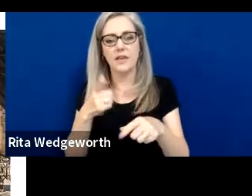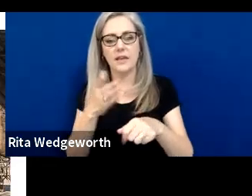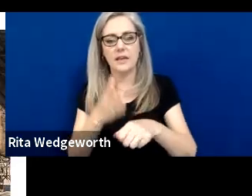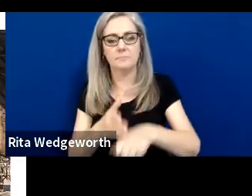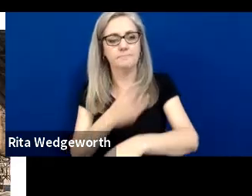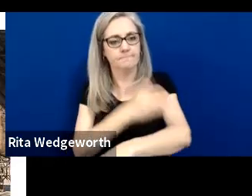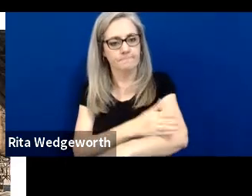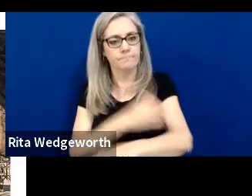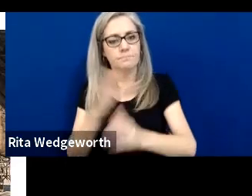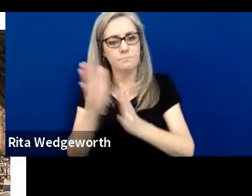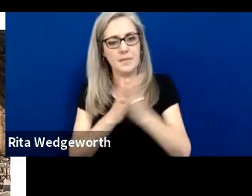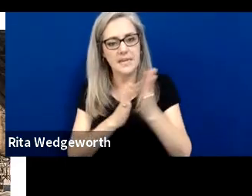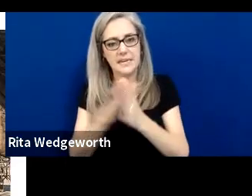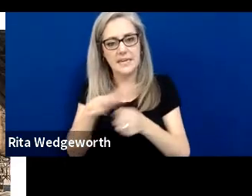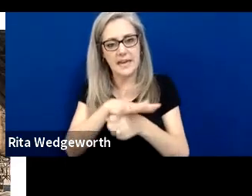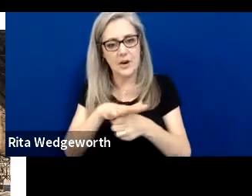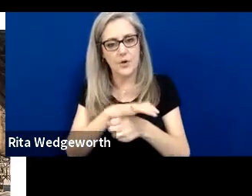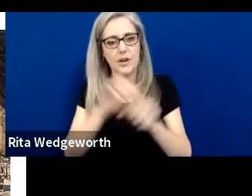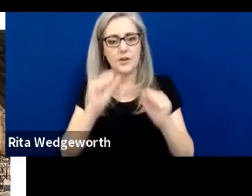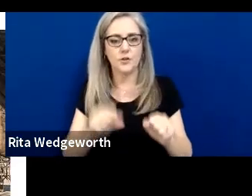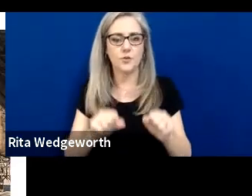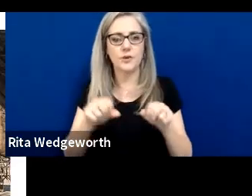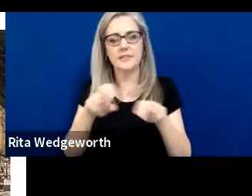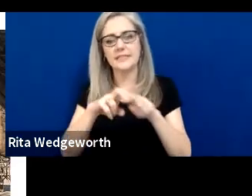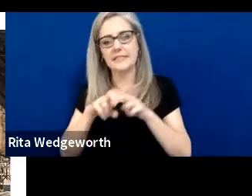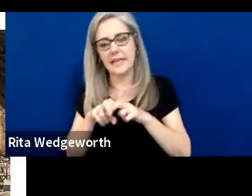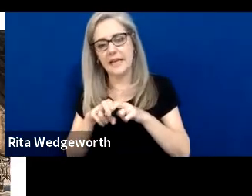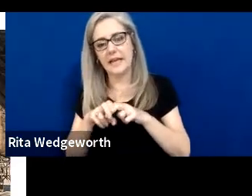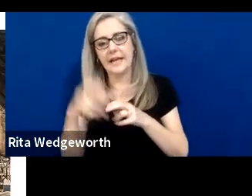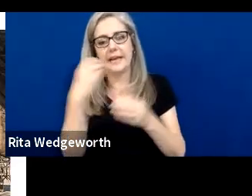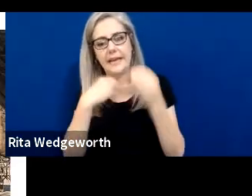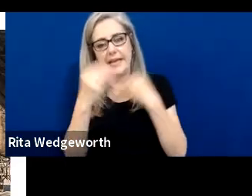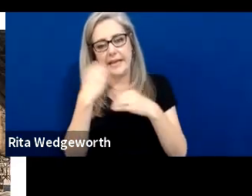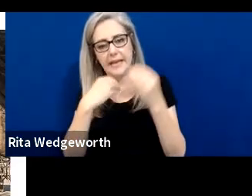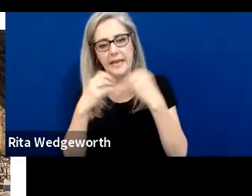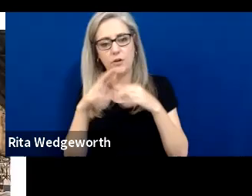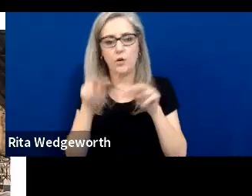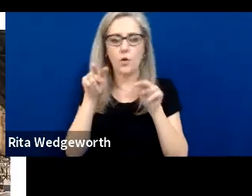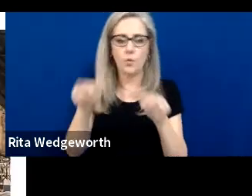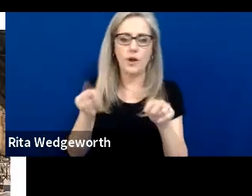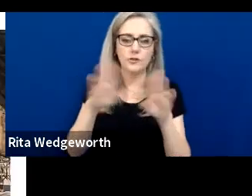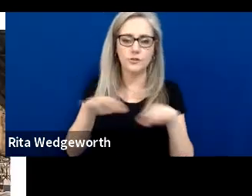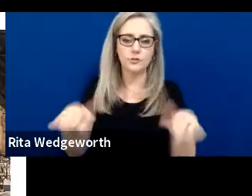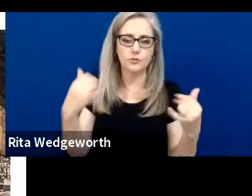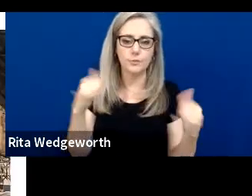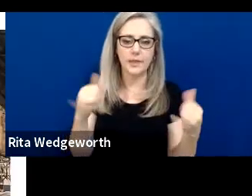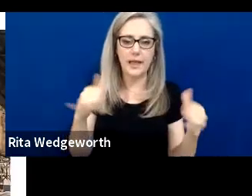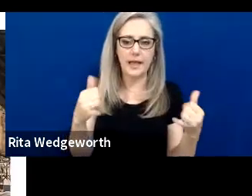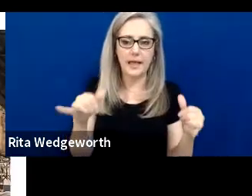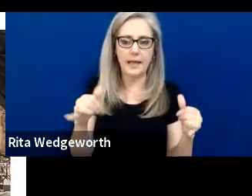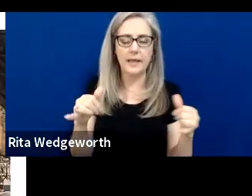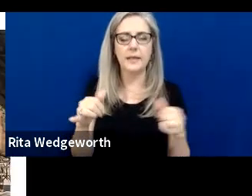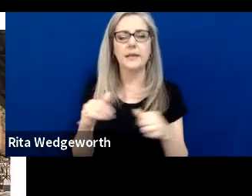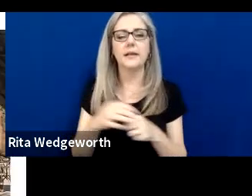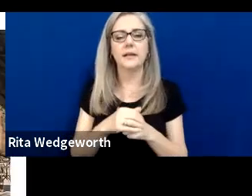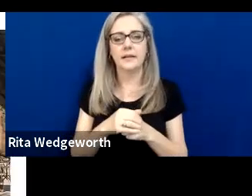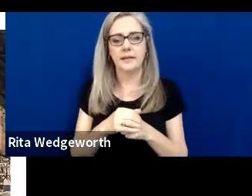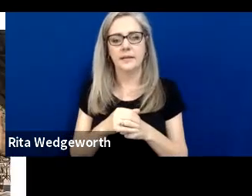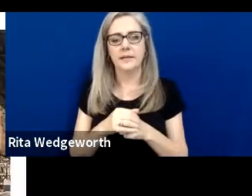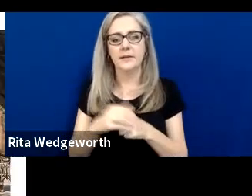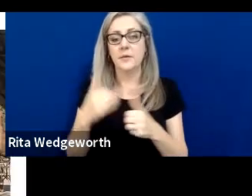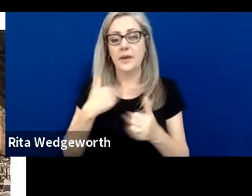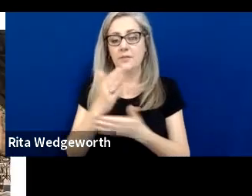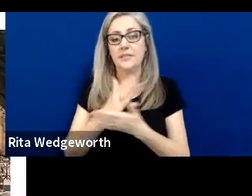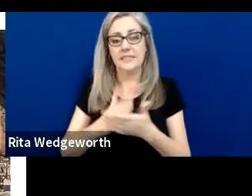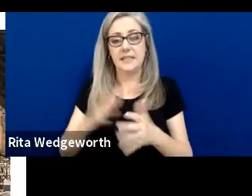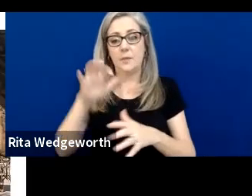picnic area where you could sit out in the sun and eat food or watch your children play. And we have some of those climbing boulders